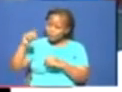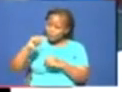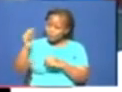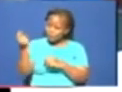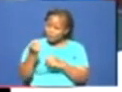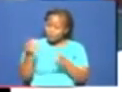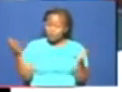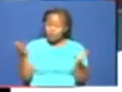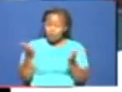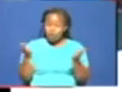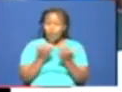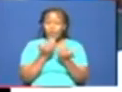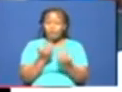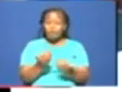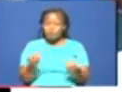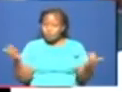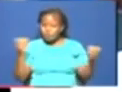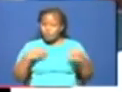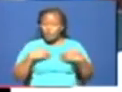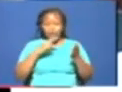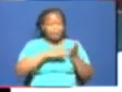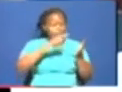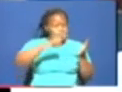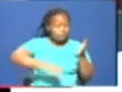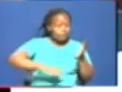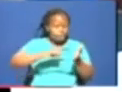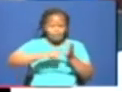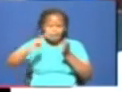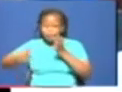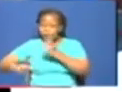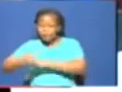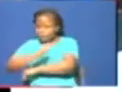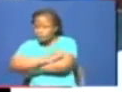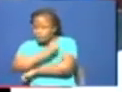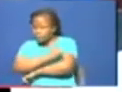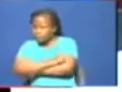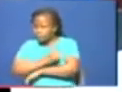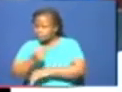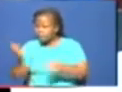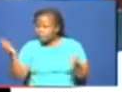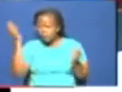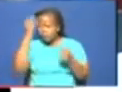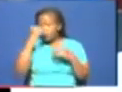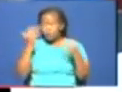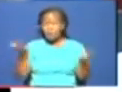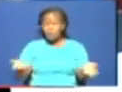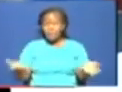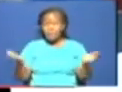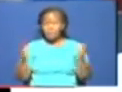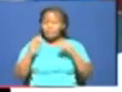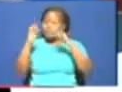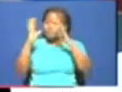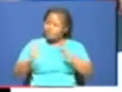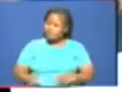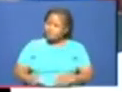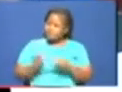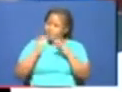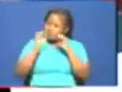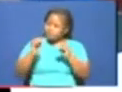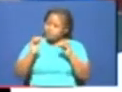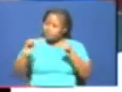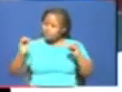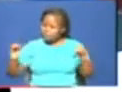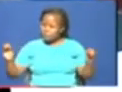children have dropped out of school because of lack of teachers. We